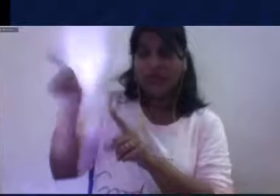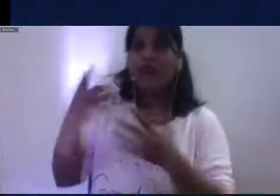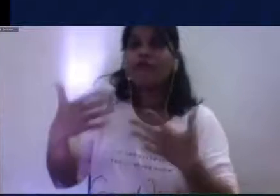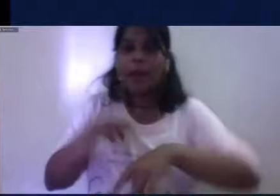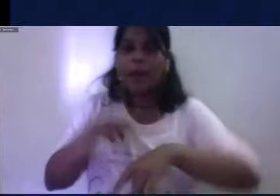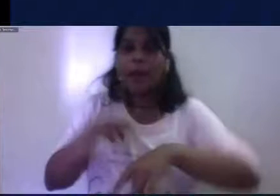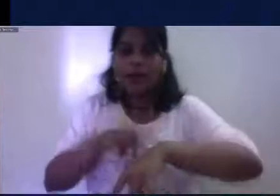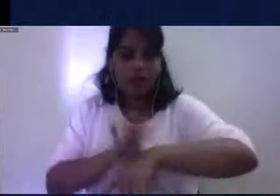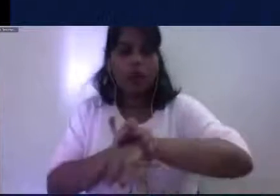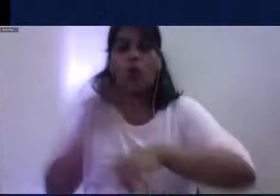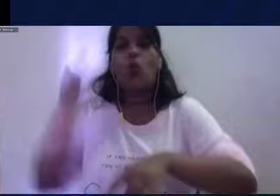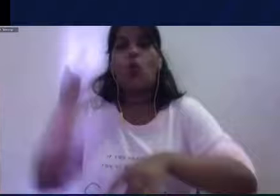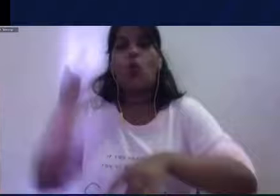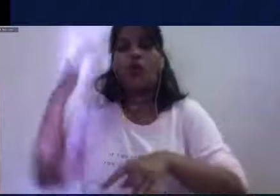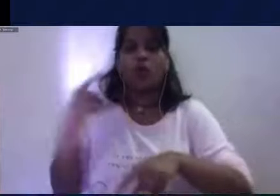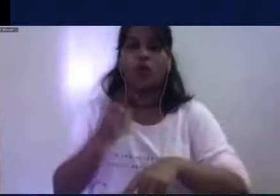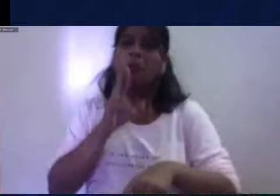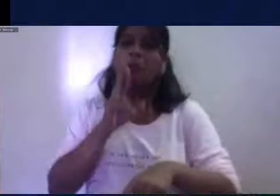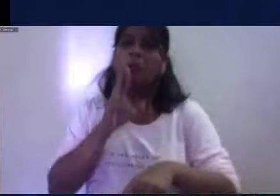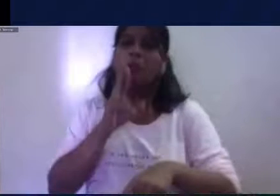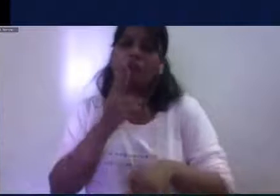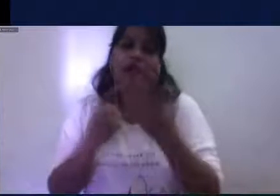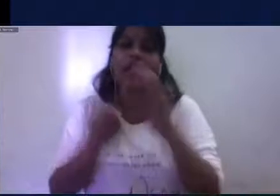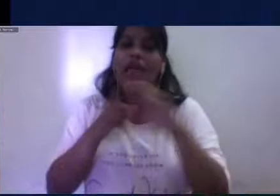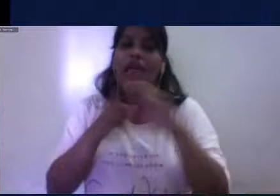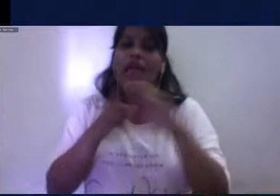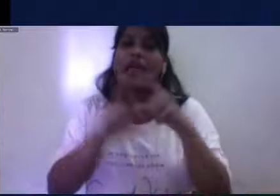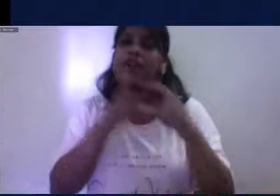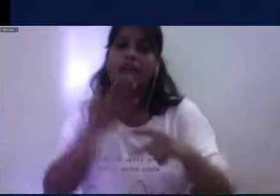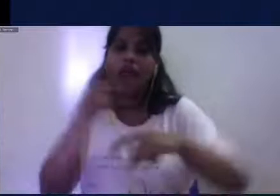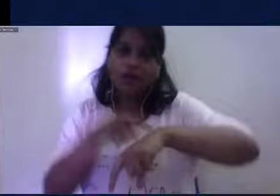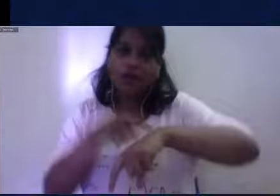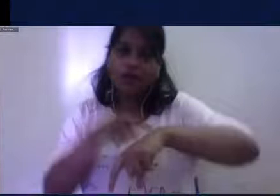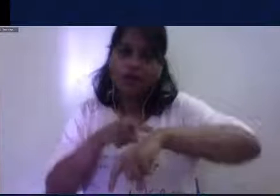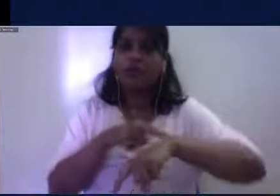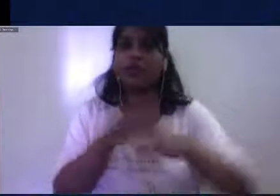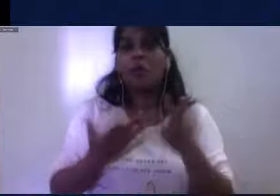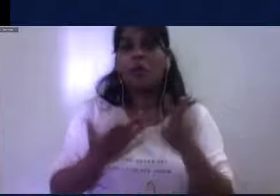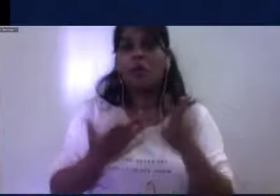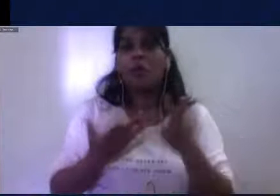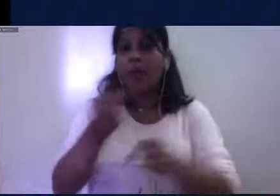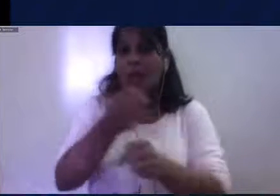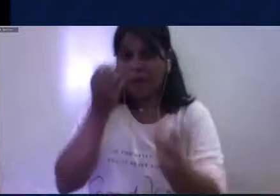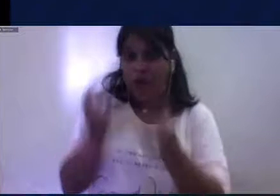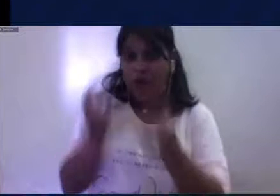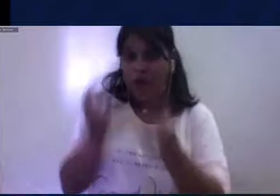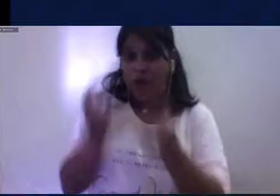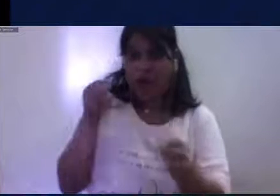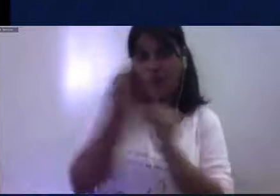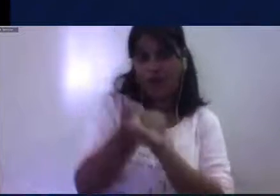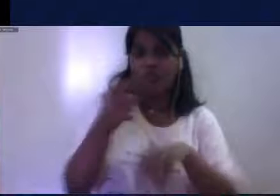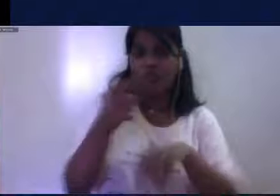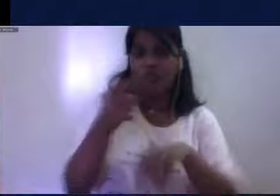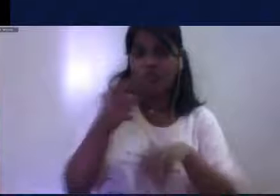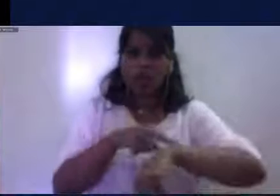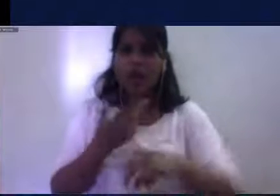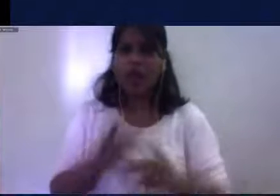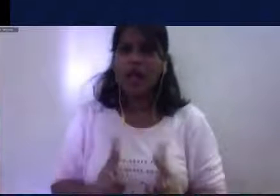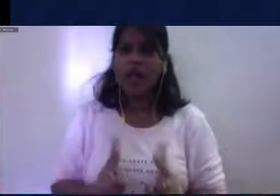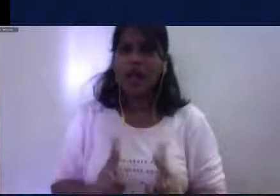the wrist, and a red colored LED would glow on it. If the microwave timed out, then the wristband would vibrate and